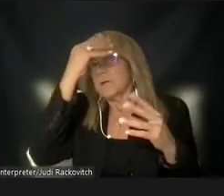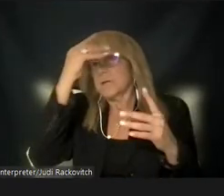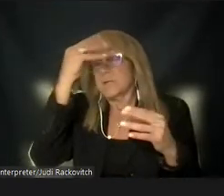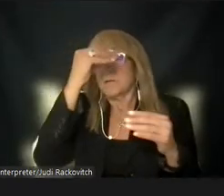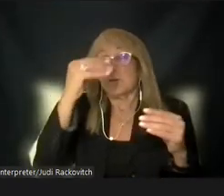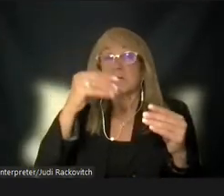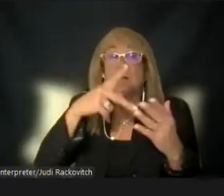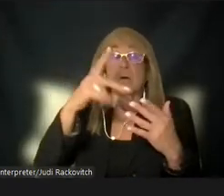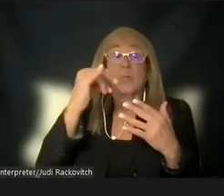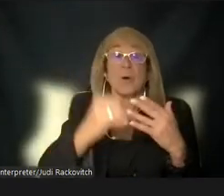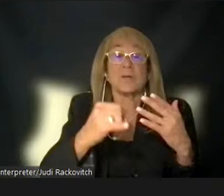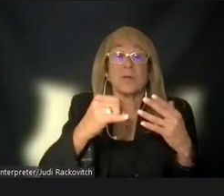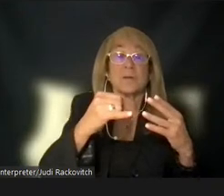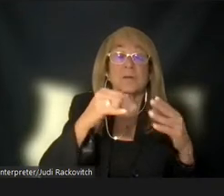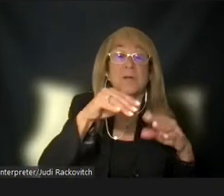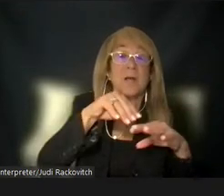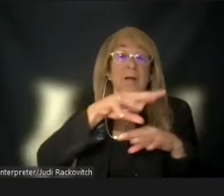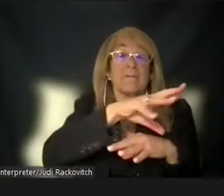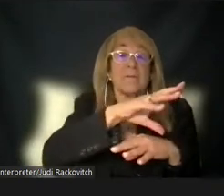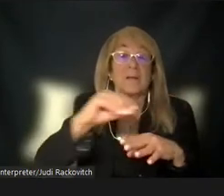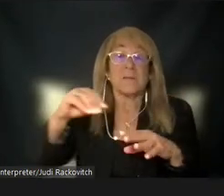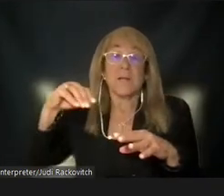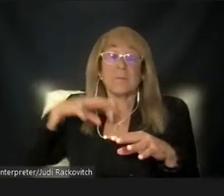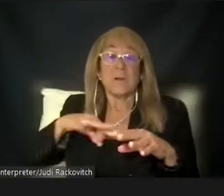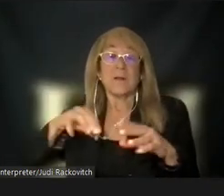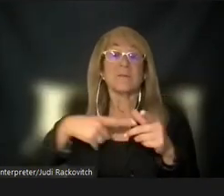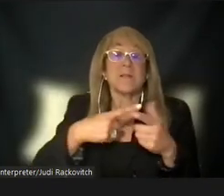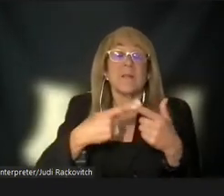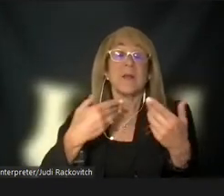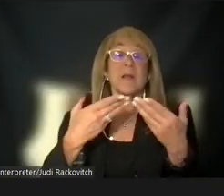effects and benefits, and then have a public comment session.